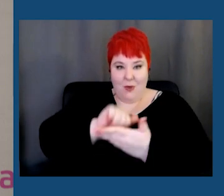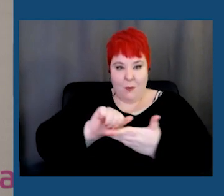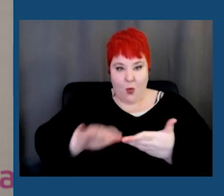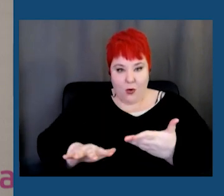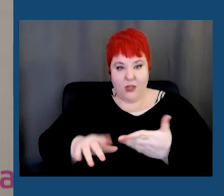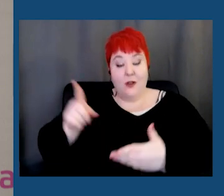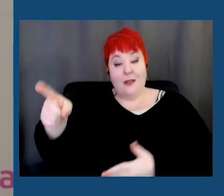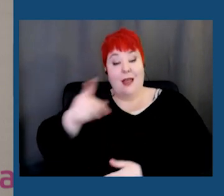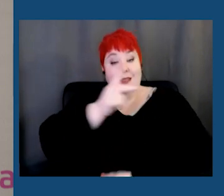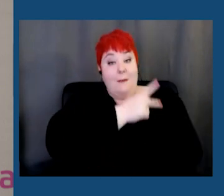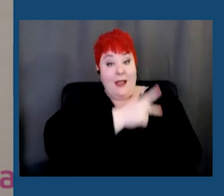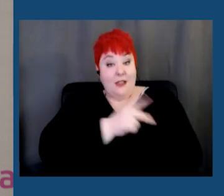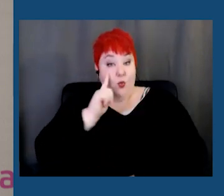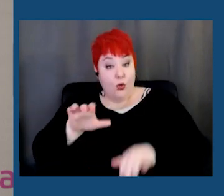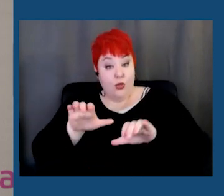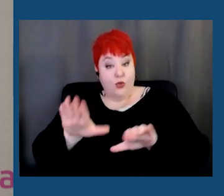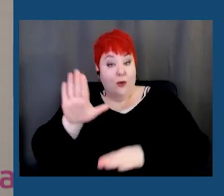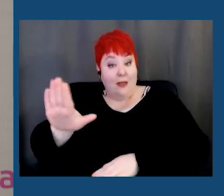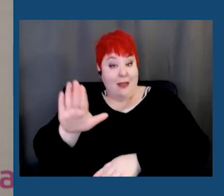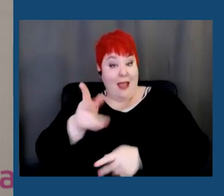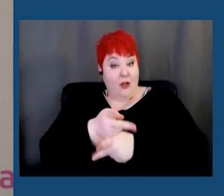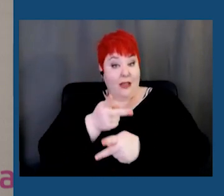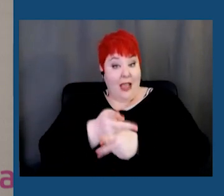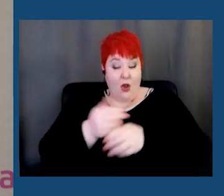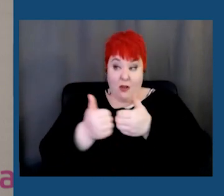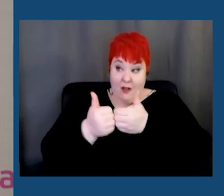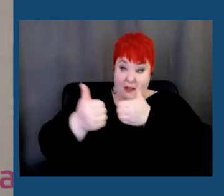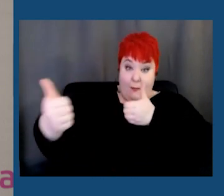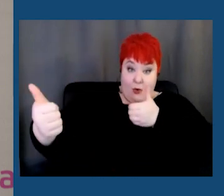of their care remotely, is safe and effective for